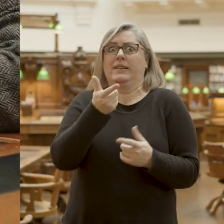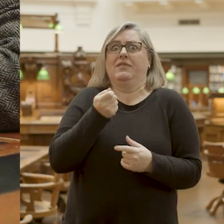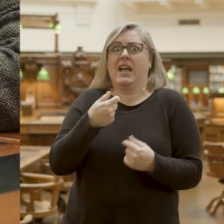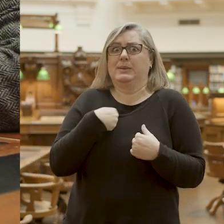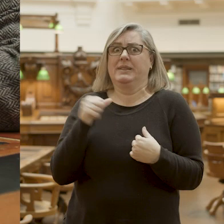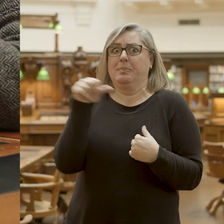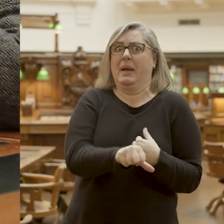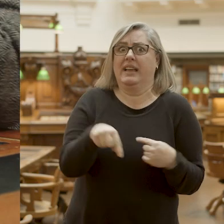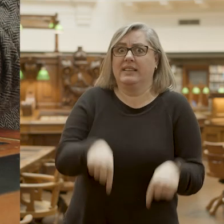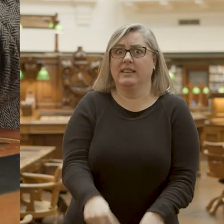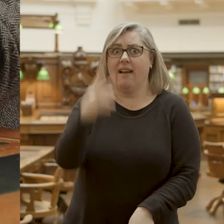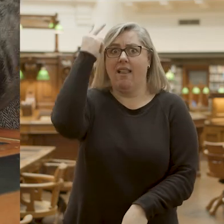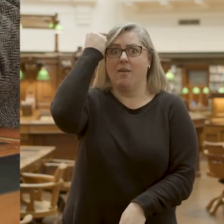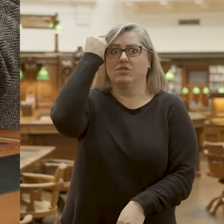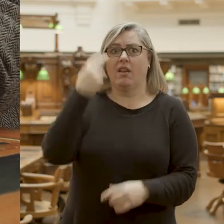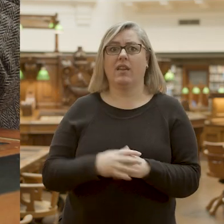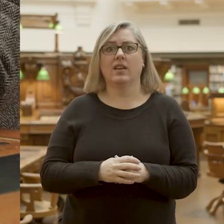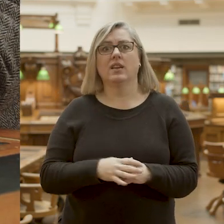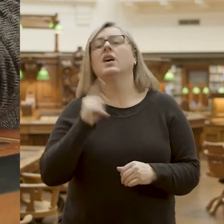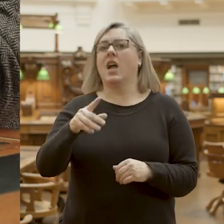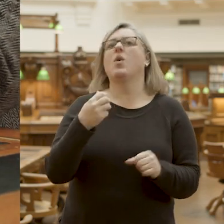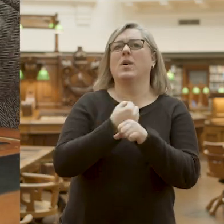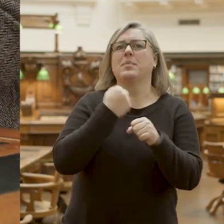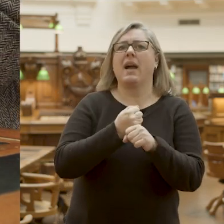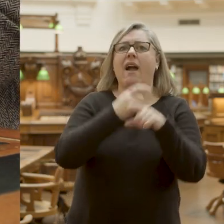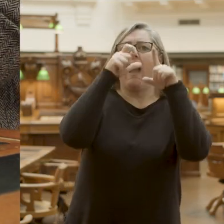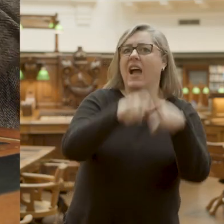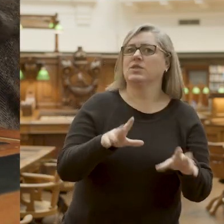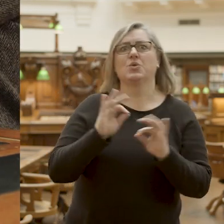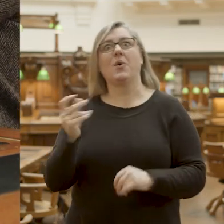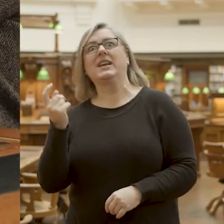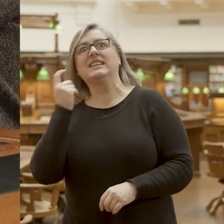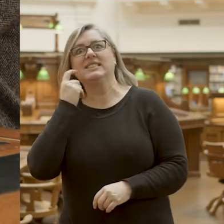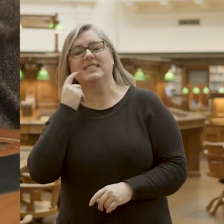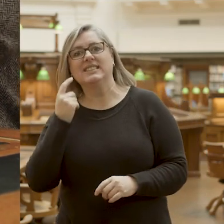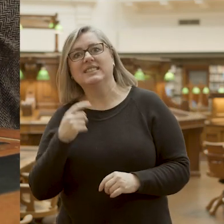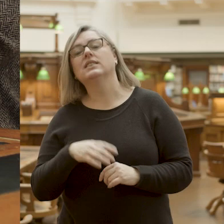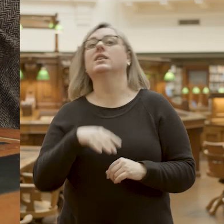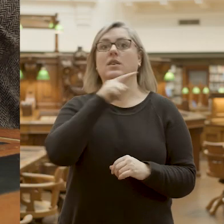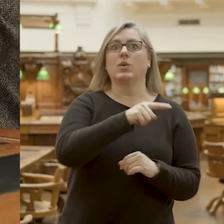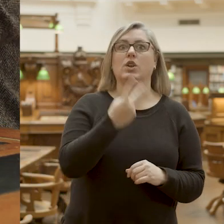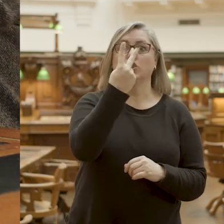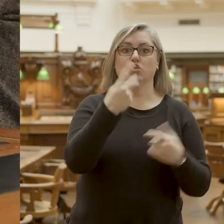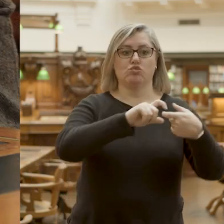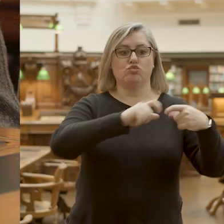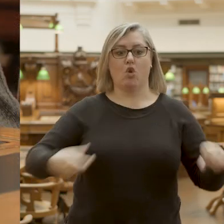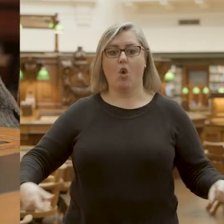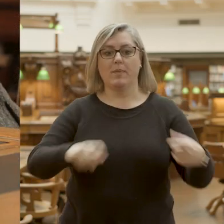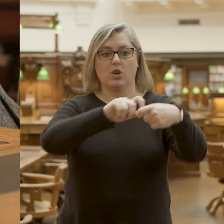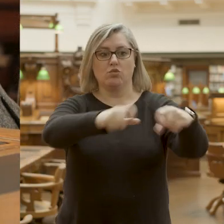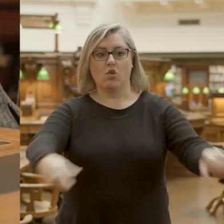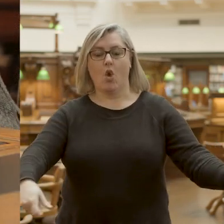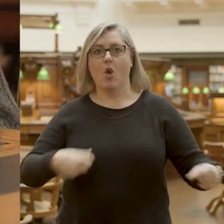even easier though. Check this out. Watch. Harder, I should say, because I'm going to take these two pieces of rope and tie a